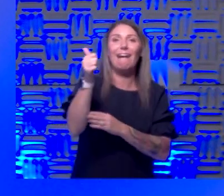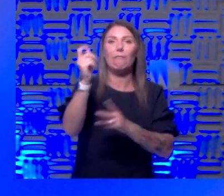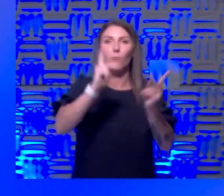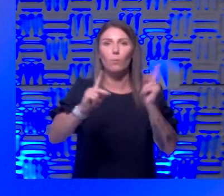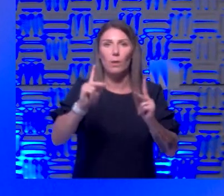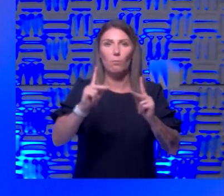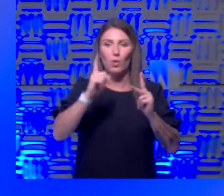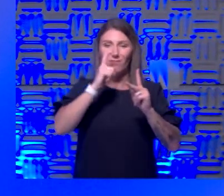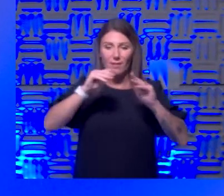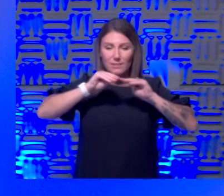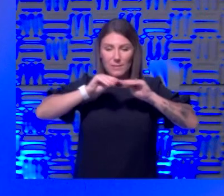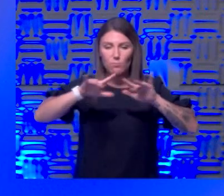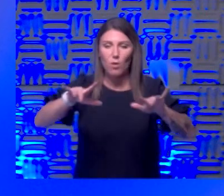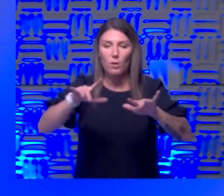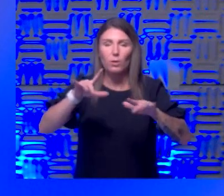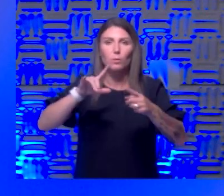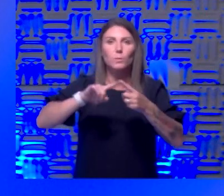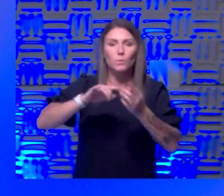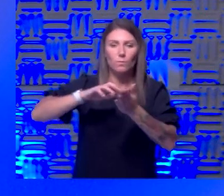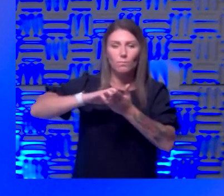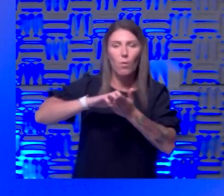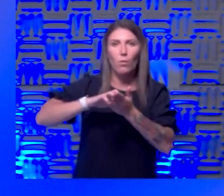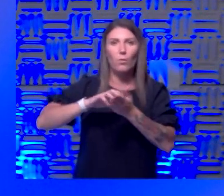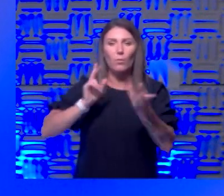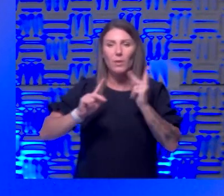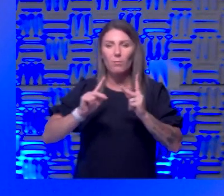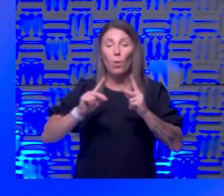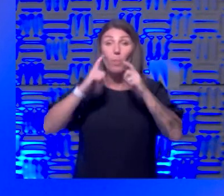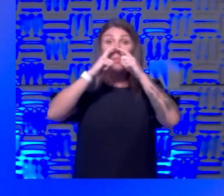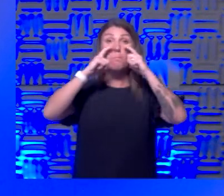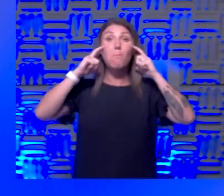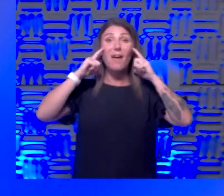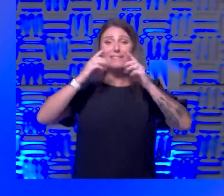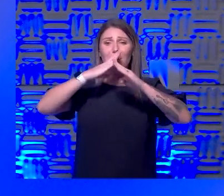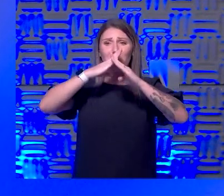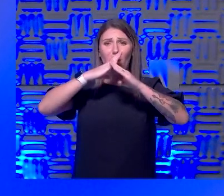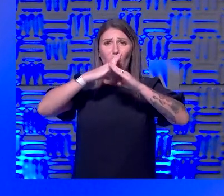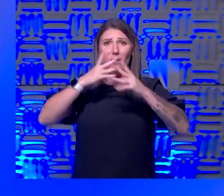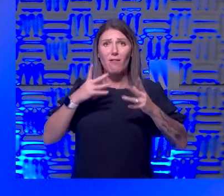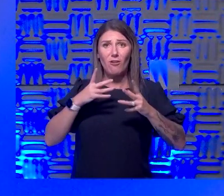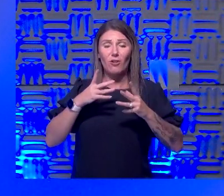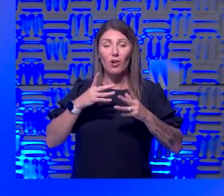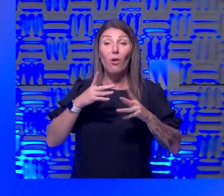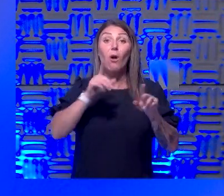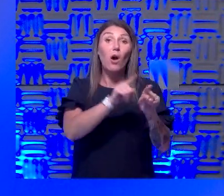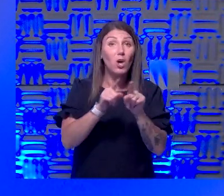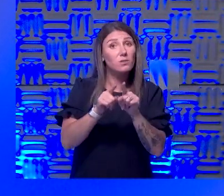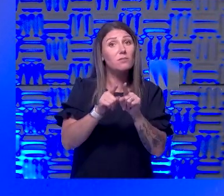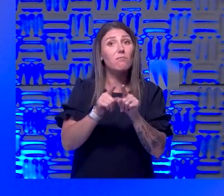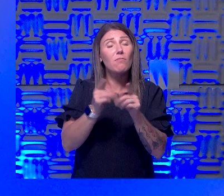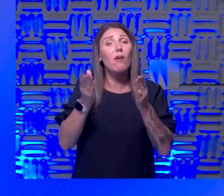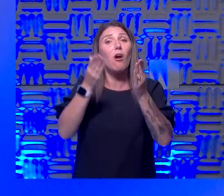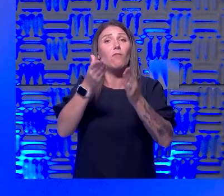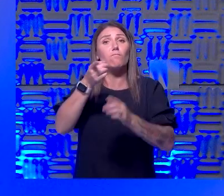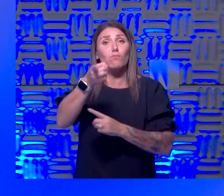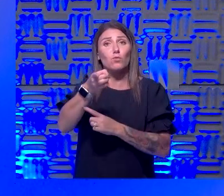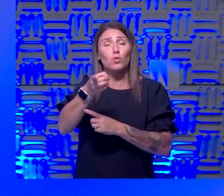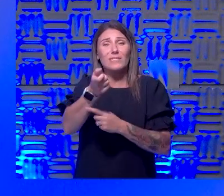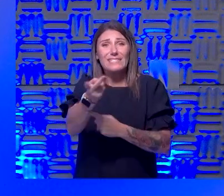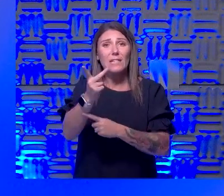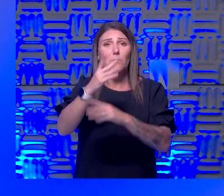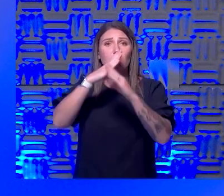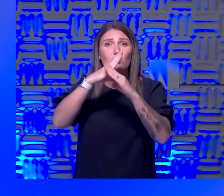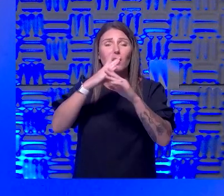who may be more vulnerable. These masks act as a barrier. They do also offer you some protection, but mostly it's